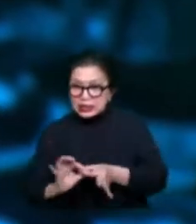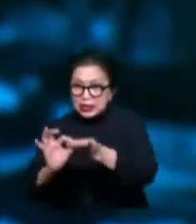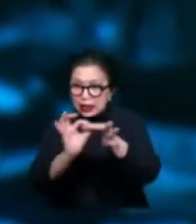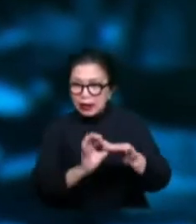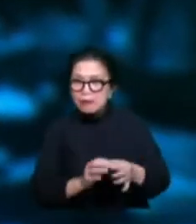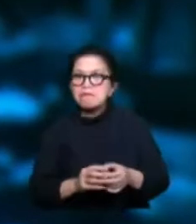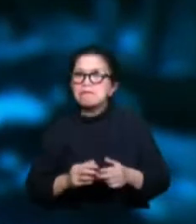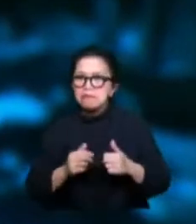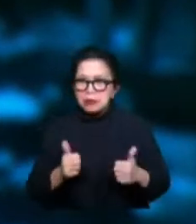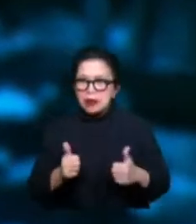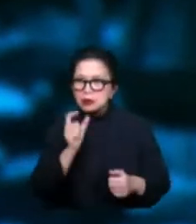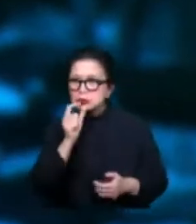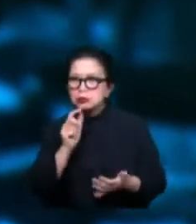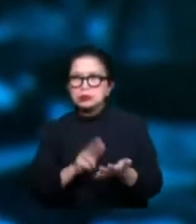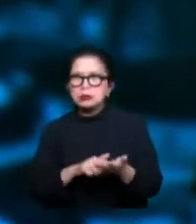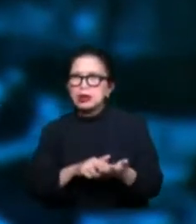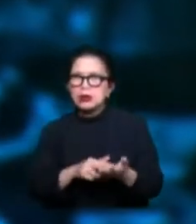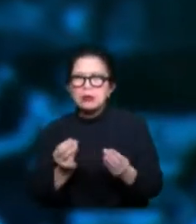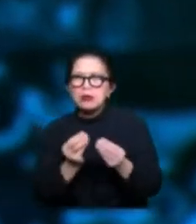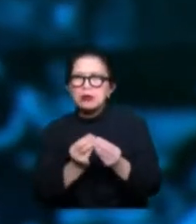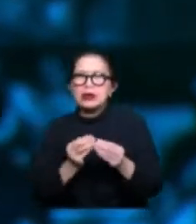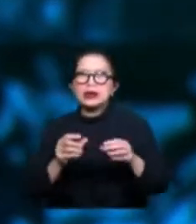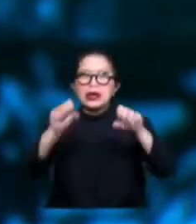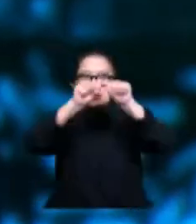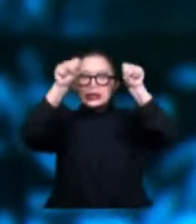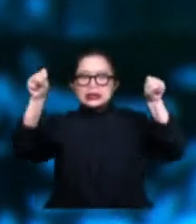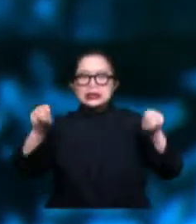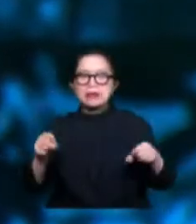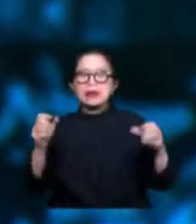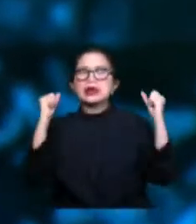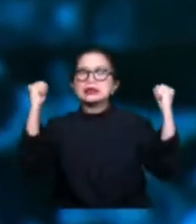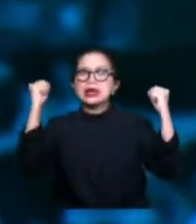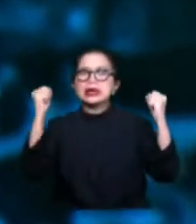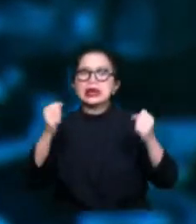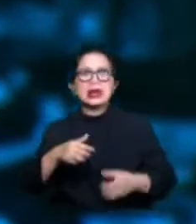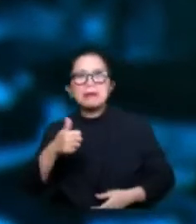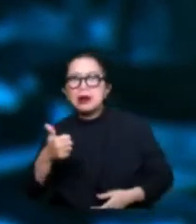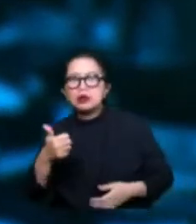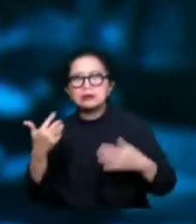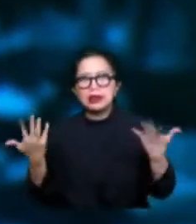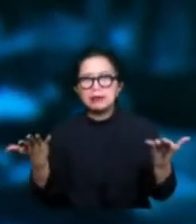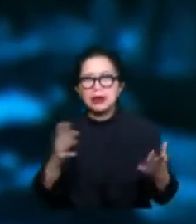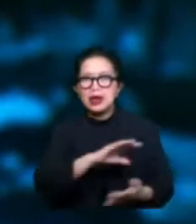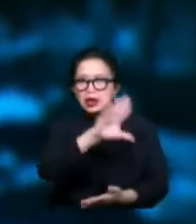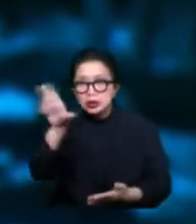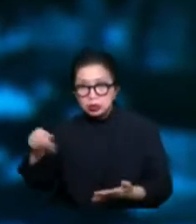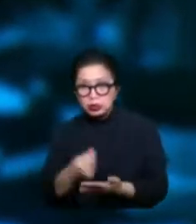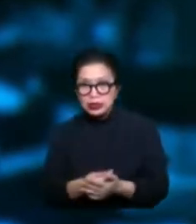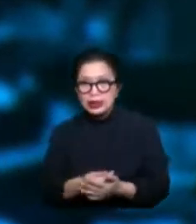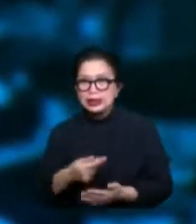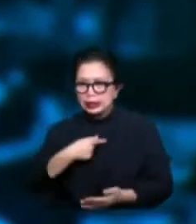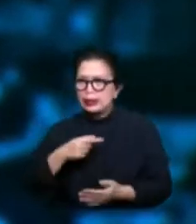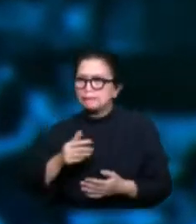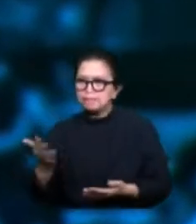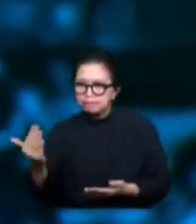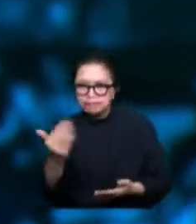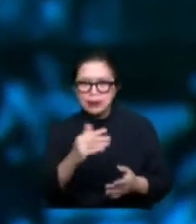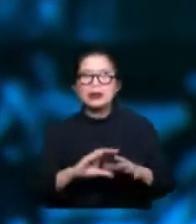system. All the collective action are needed to be implemented jointly with citizen,